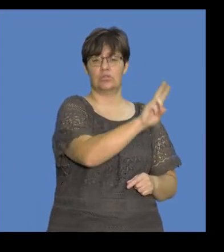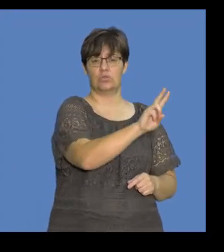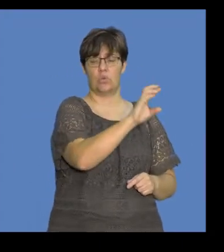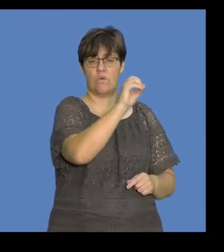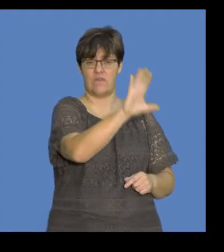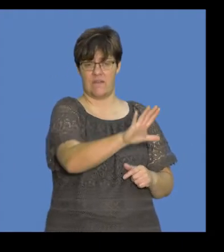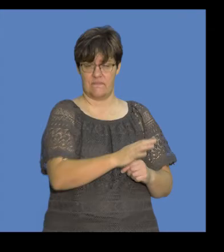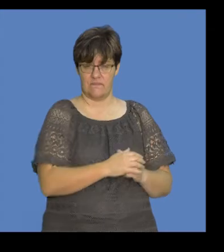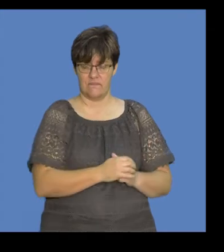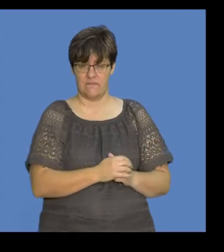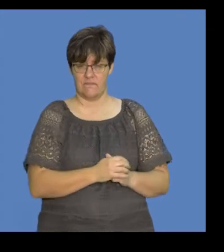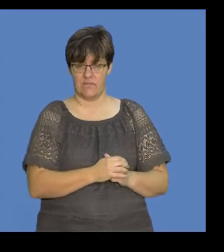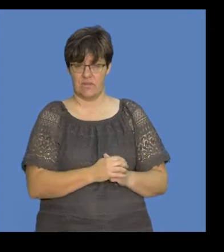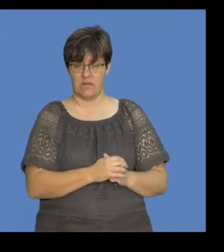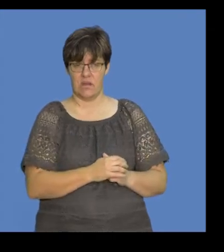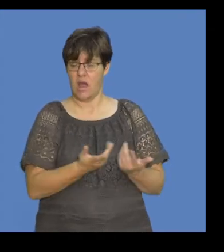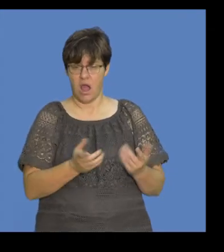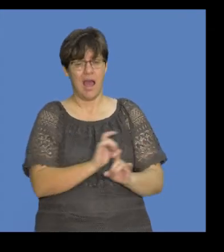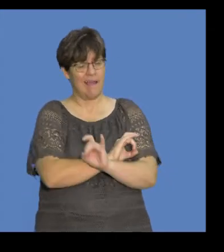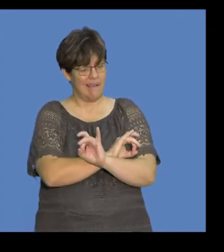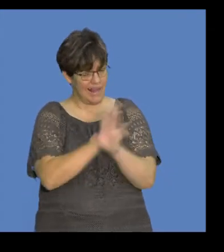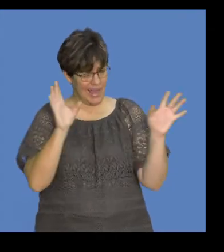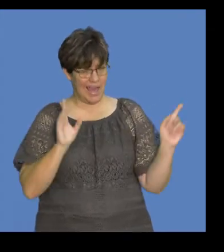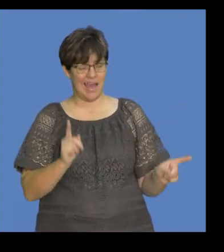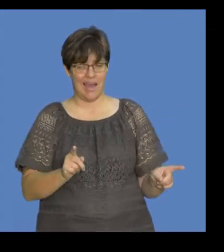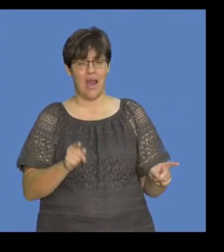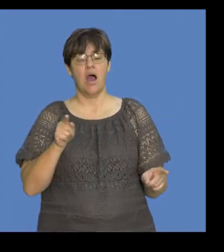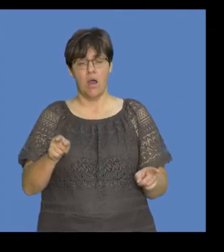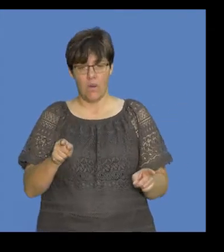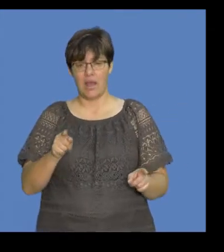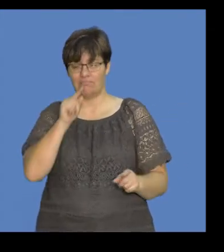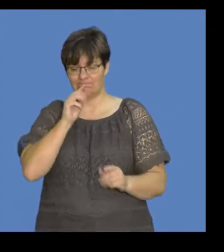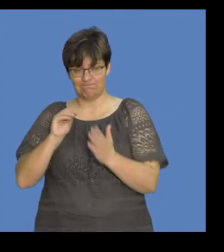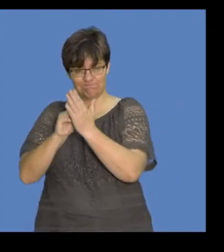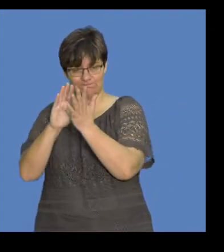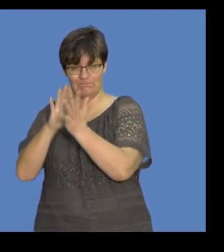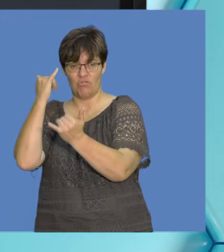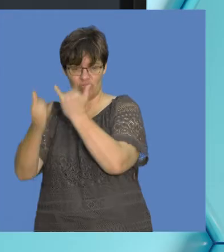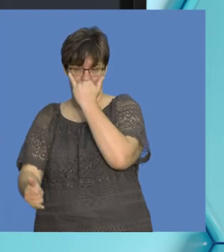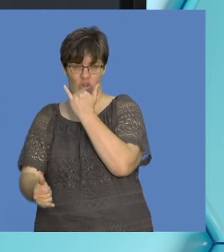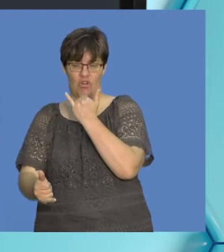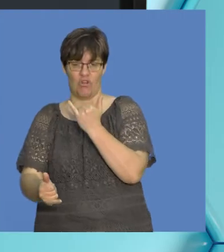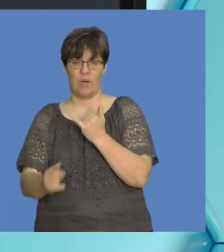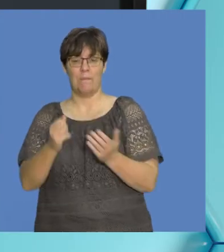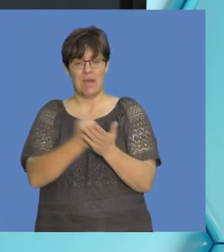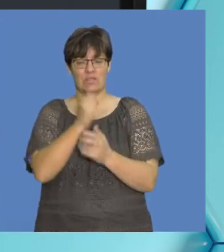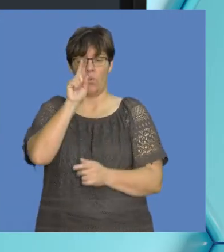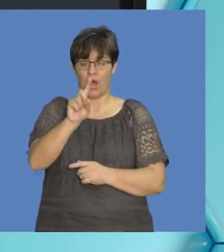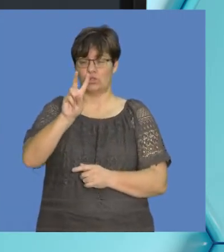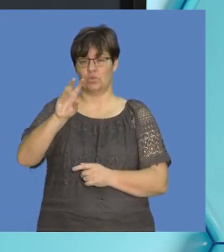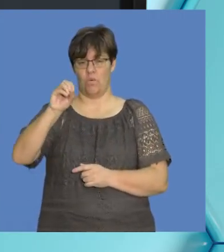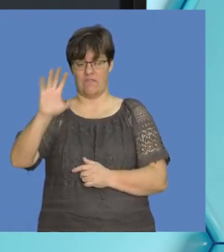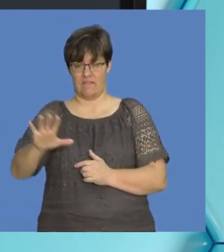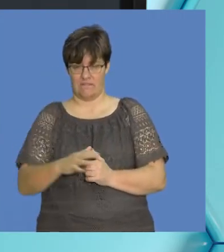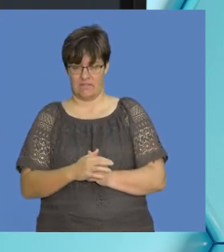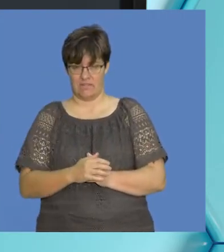1,205, meaning that clearly you can see we have understated the amount. It's supposed to be 1,205, which